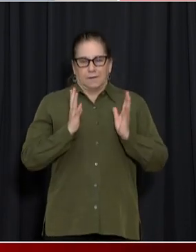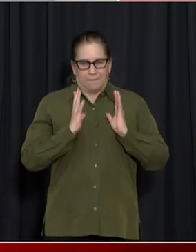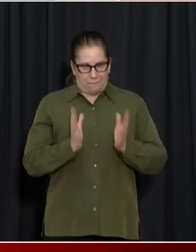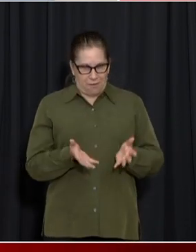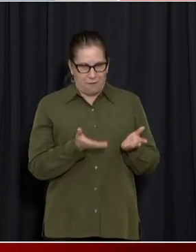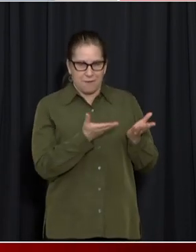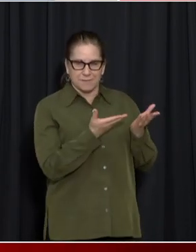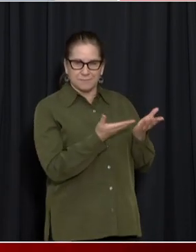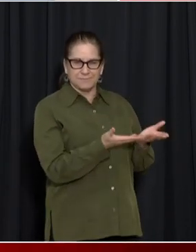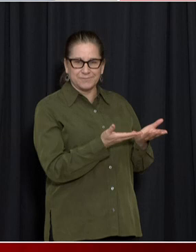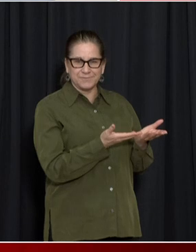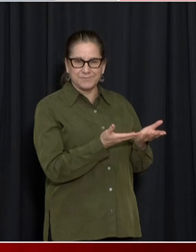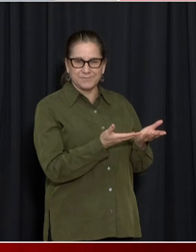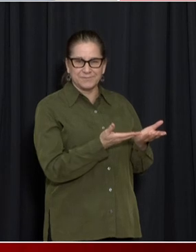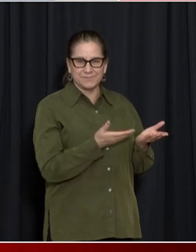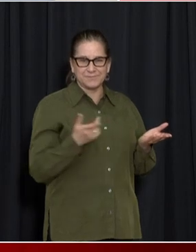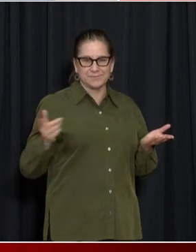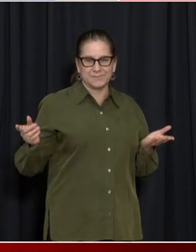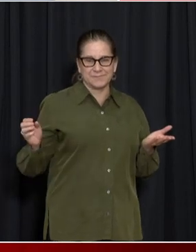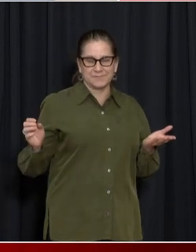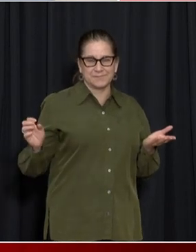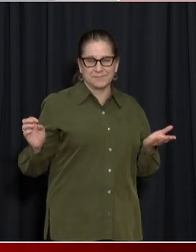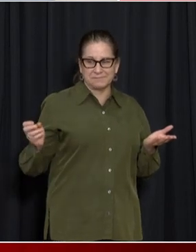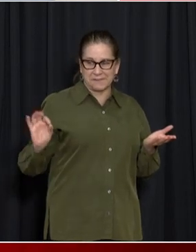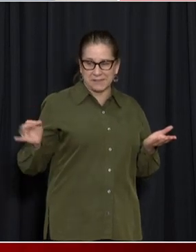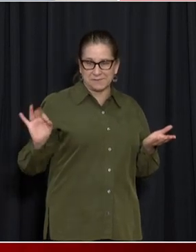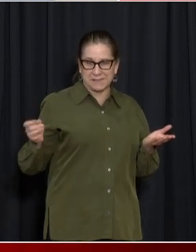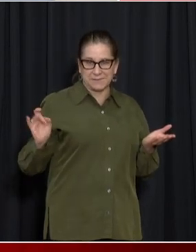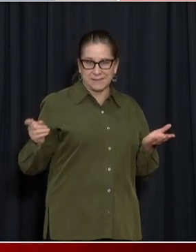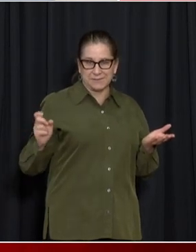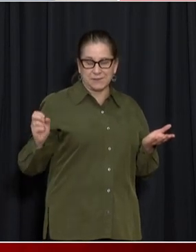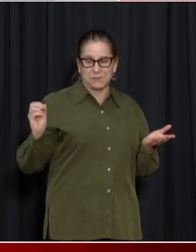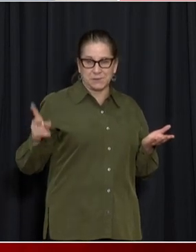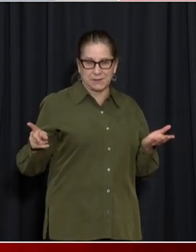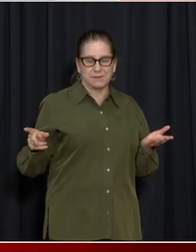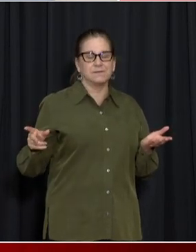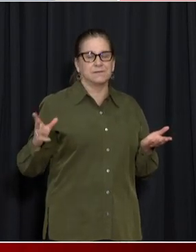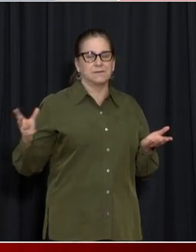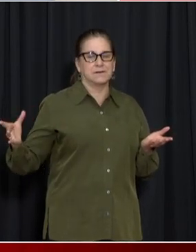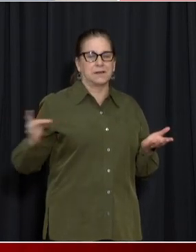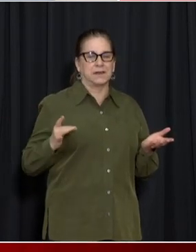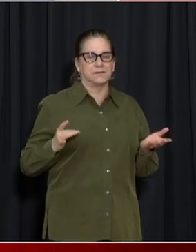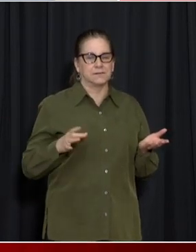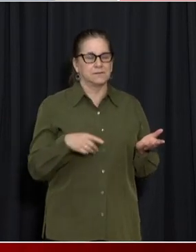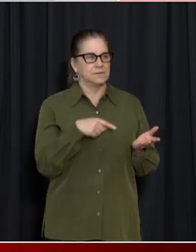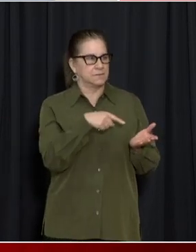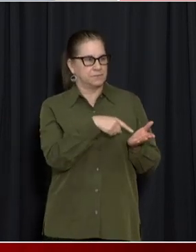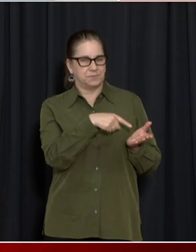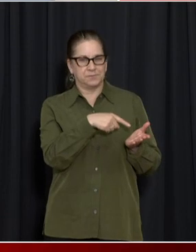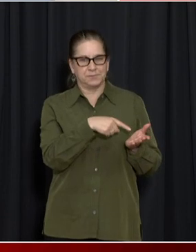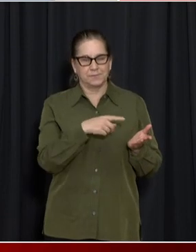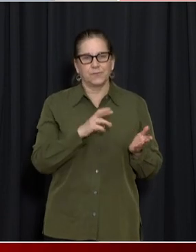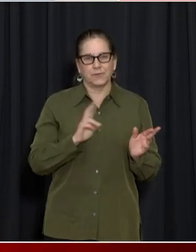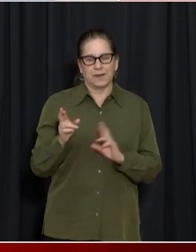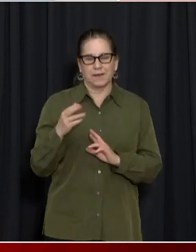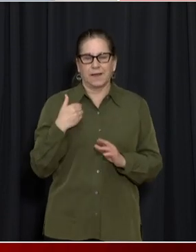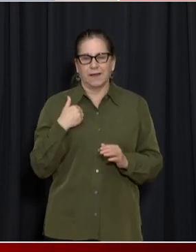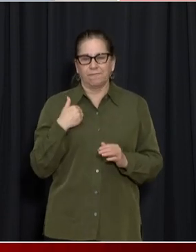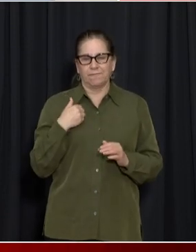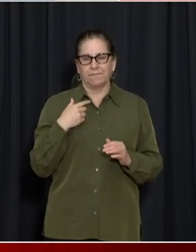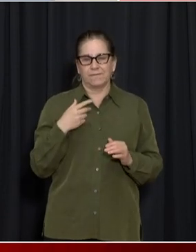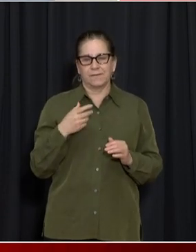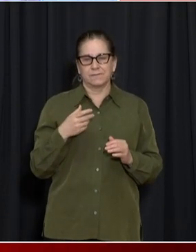shortly him. or reconnect with him. And Ambassador, I have your slides. So why don't we begin? We'll put your Reopen